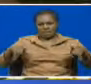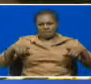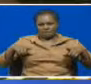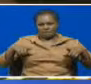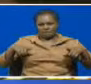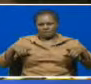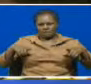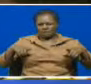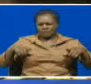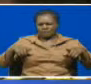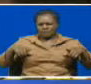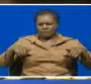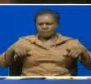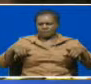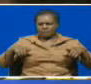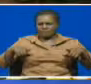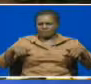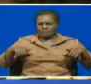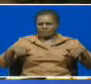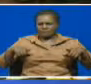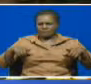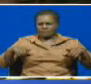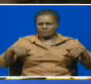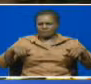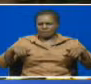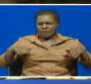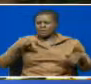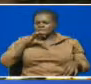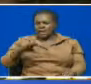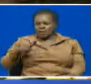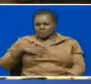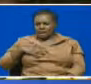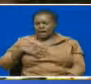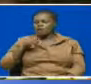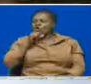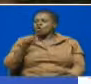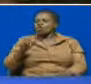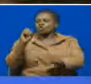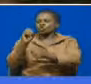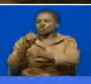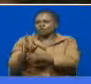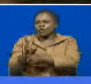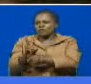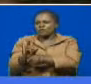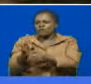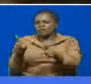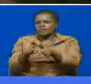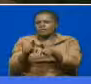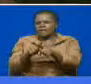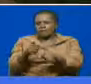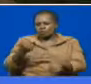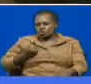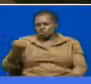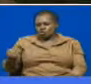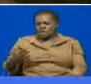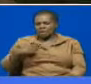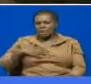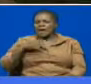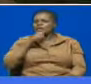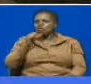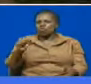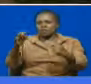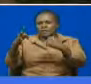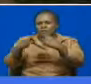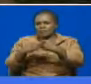And I say, look at my 12-year-old son and even my 8-year-old daughter.